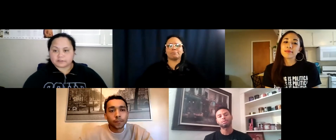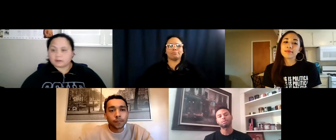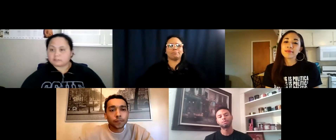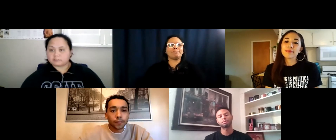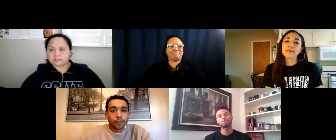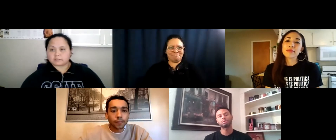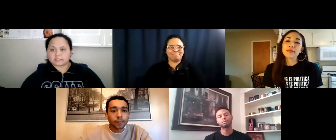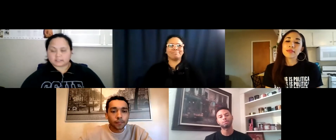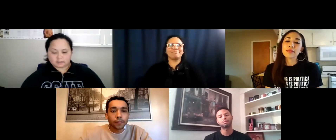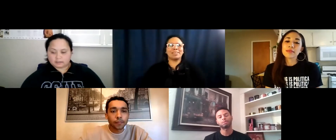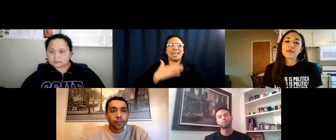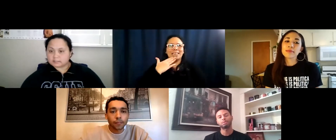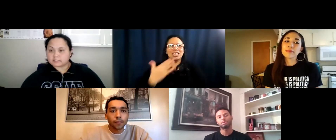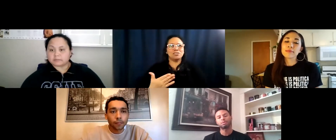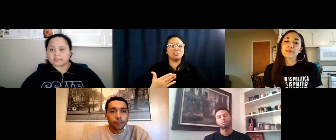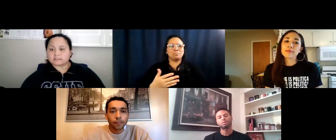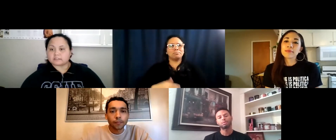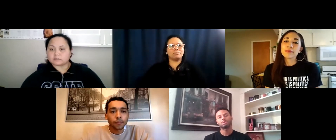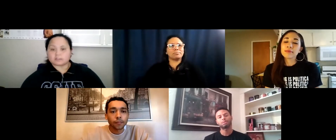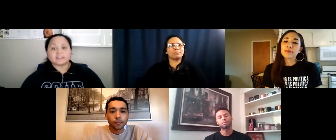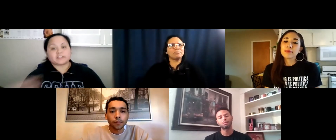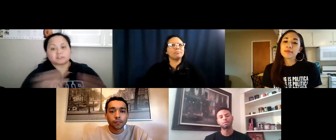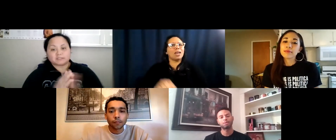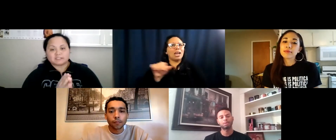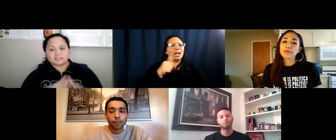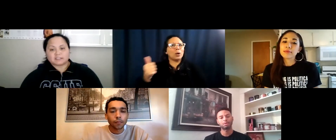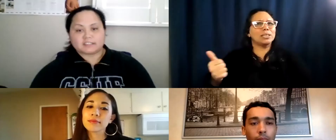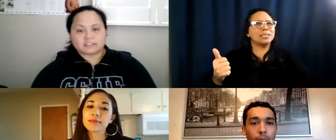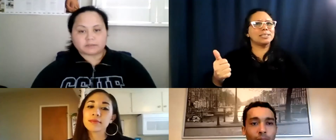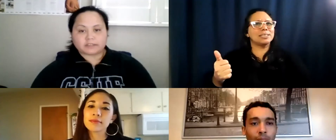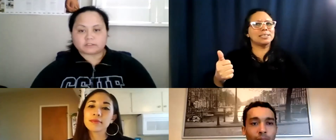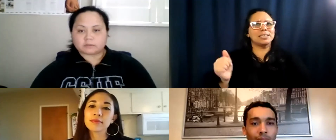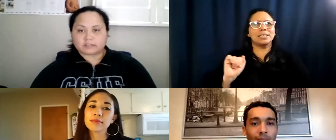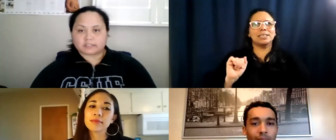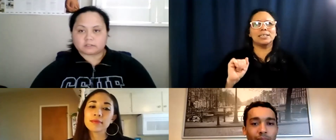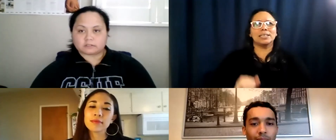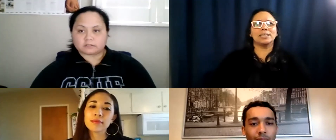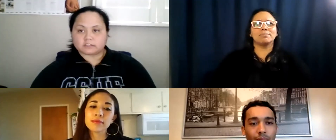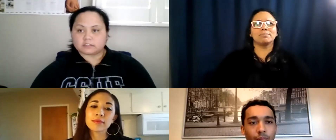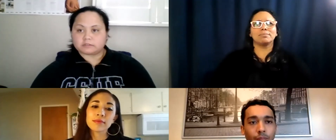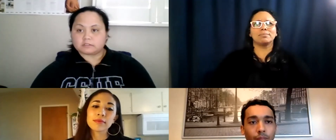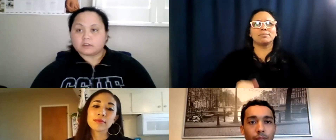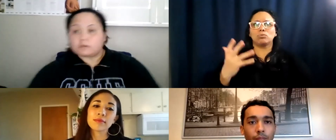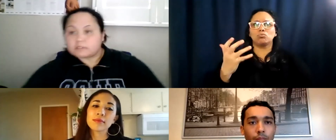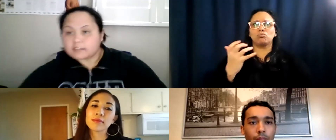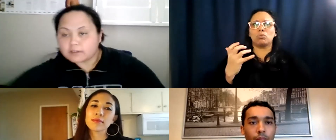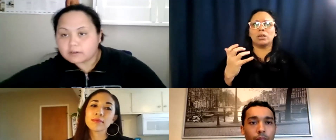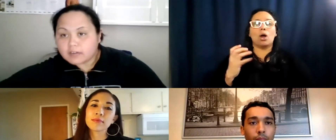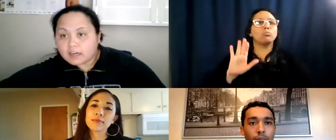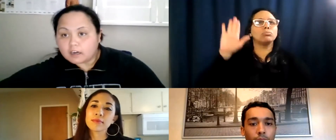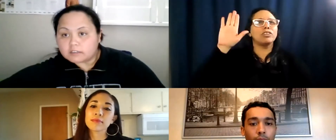Thank you. Very well said. Is there anybody else? Thank you so much. Is there anybody else who would like to contribute? Oh, I